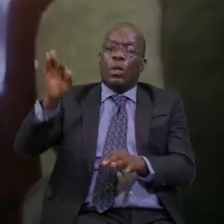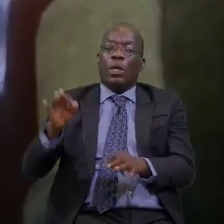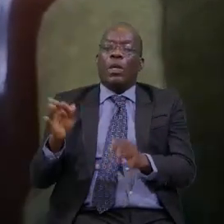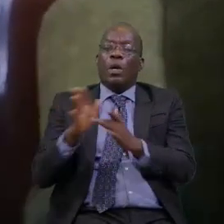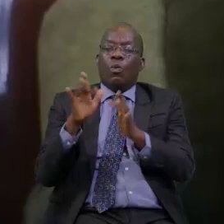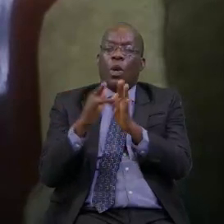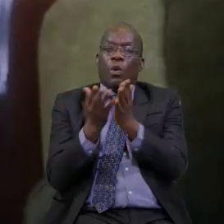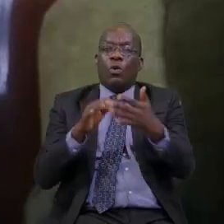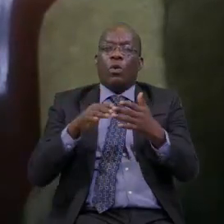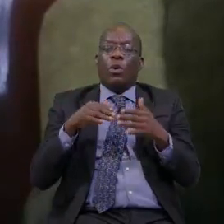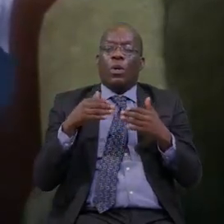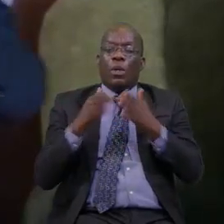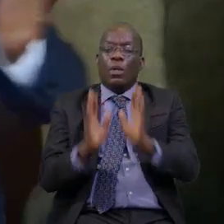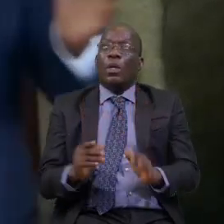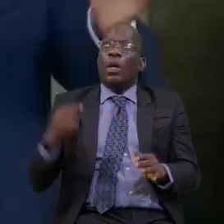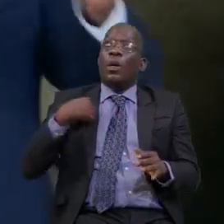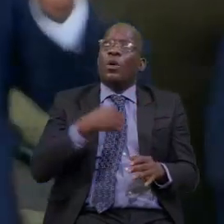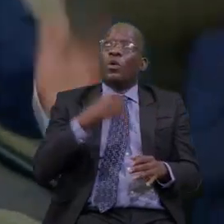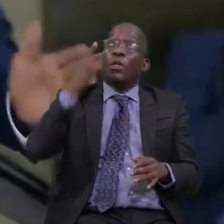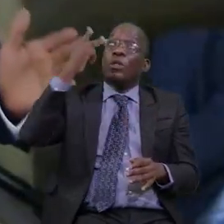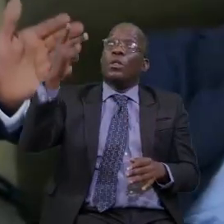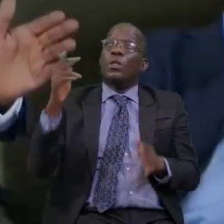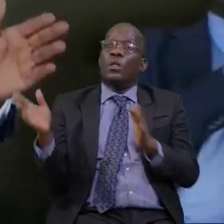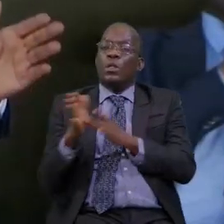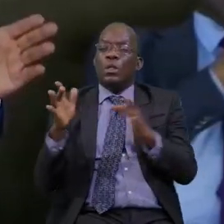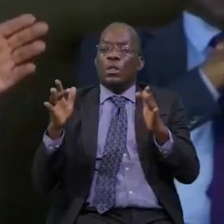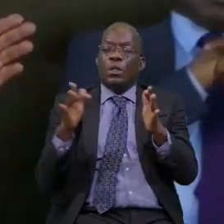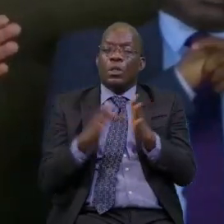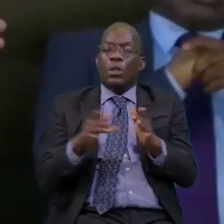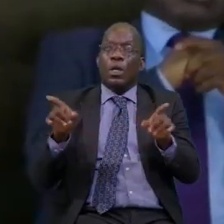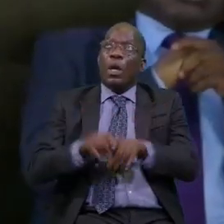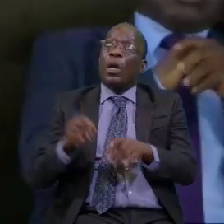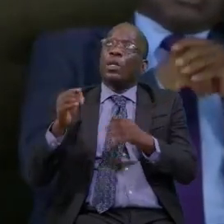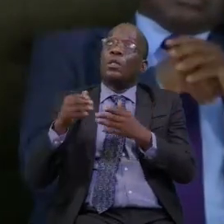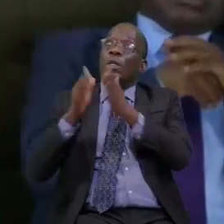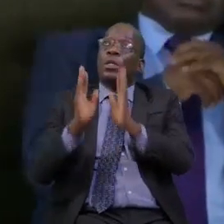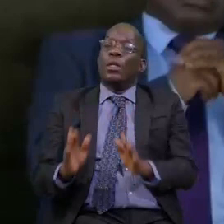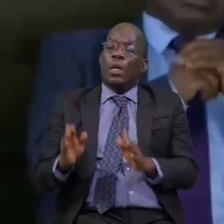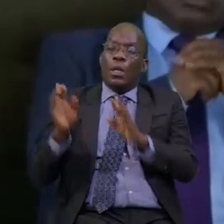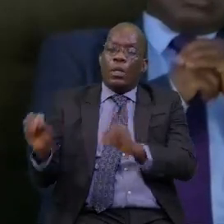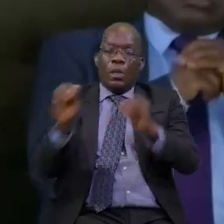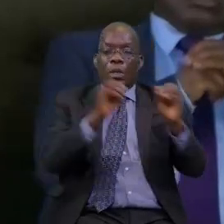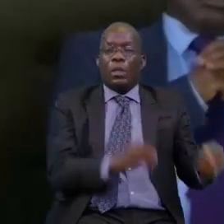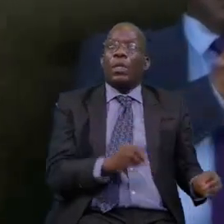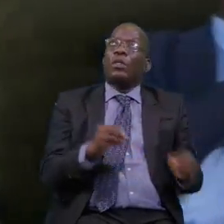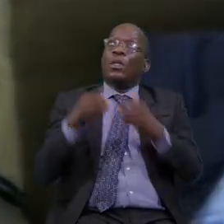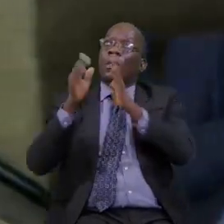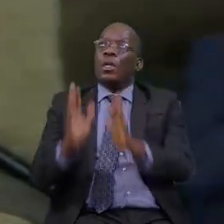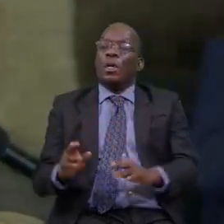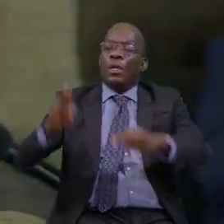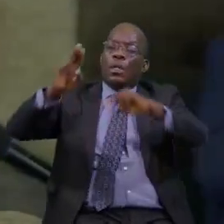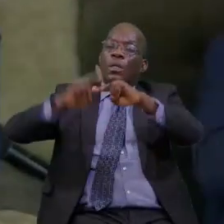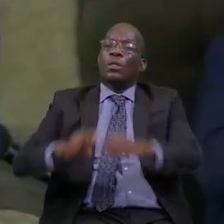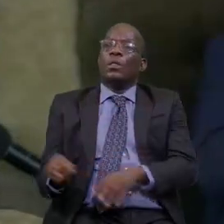leader. We've seen Jesus as the leader, the set leader, the seated leader, and